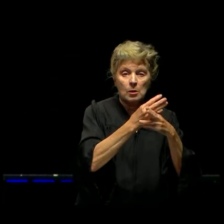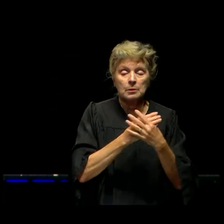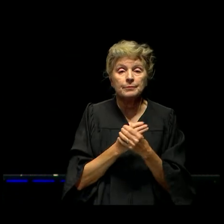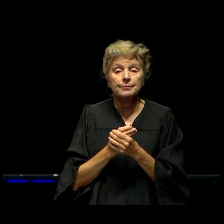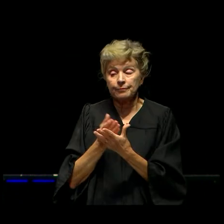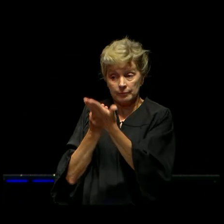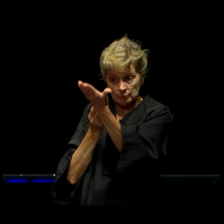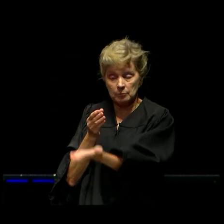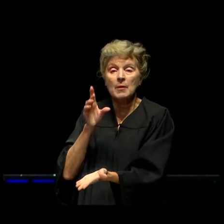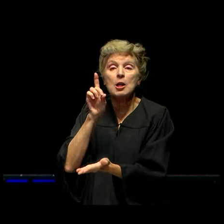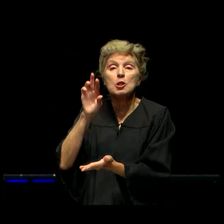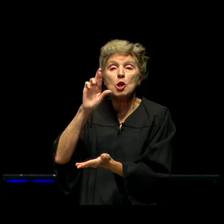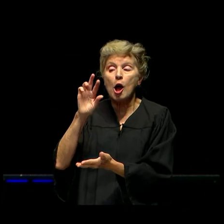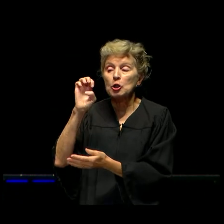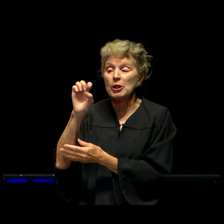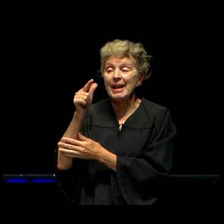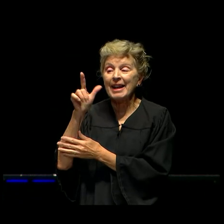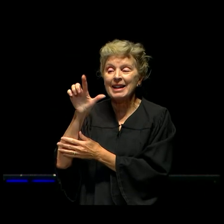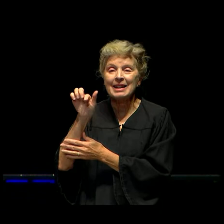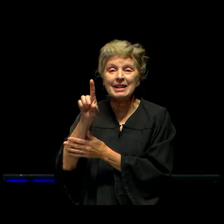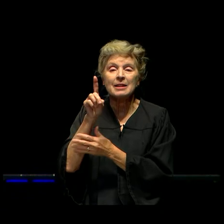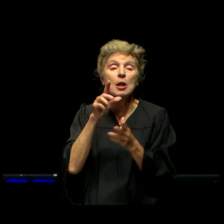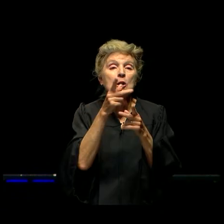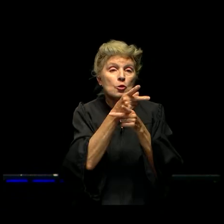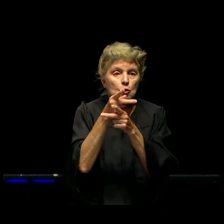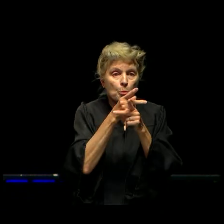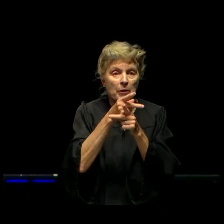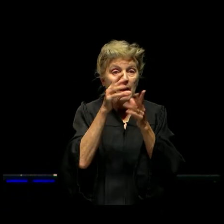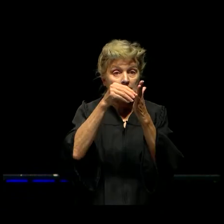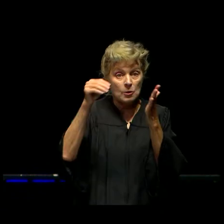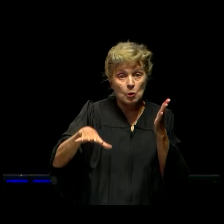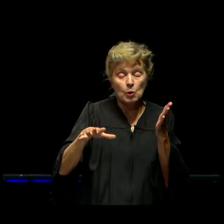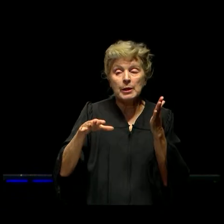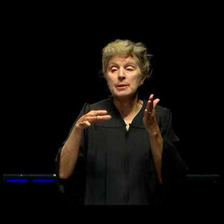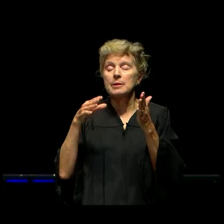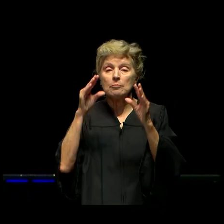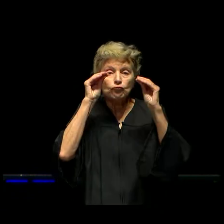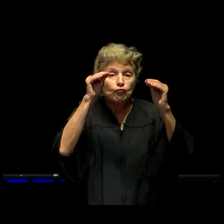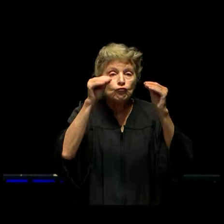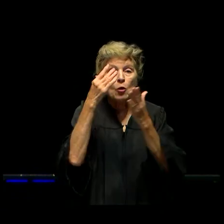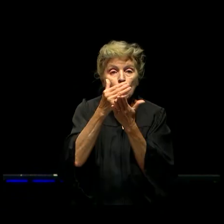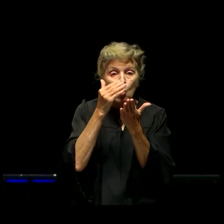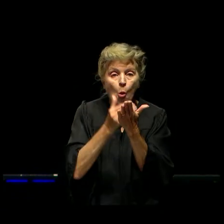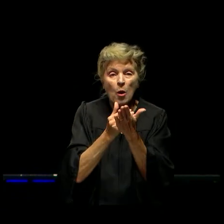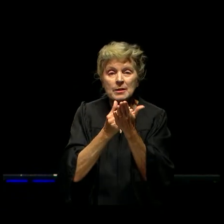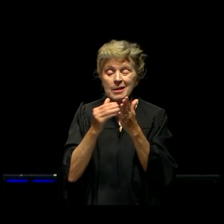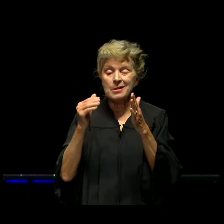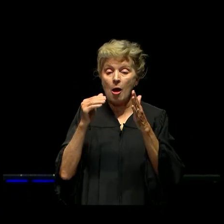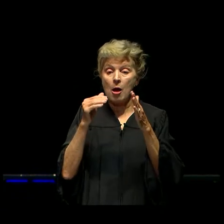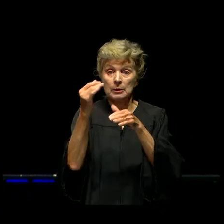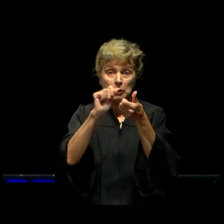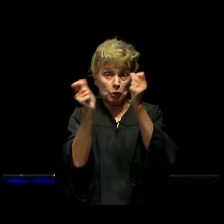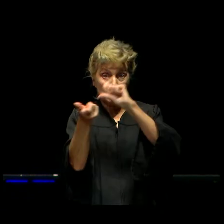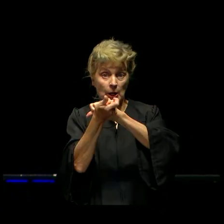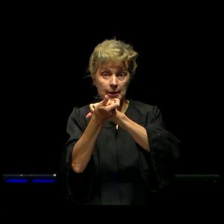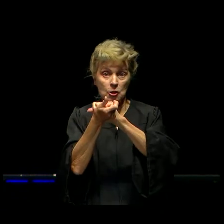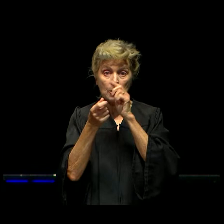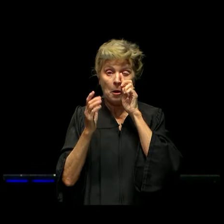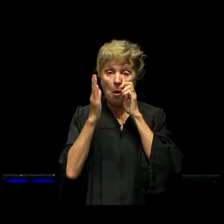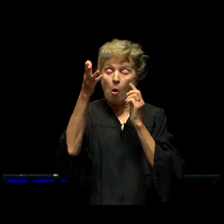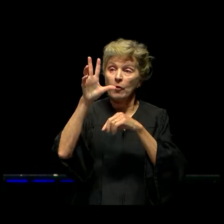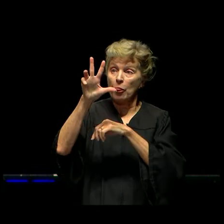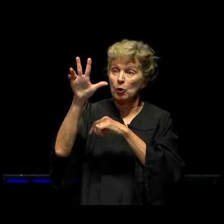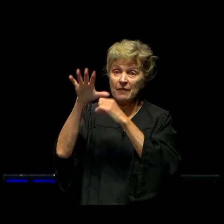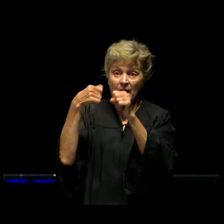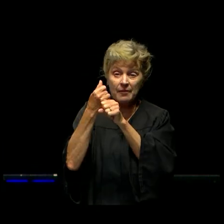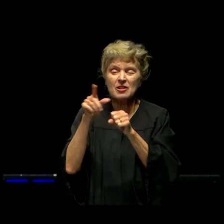Dr. England has supervised graduate students and instructed university courses on Arctic environmental change for more than 35 years. He has spoken out publicly about